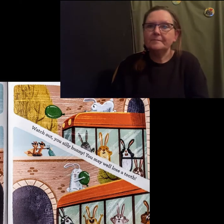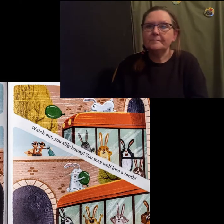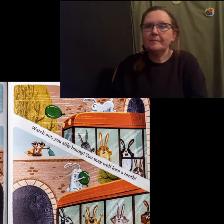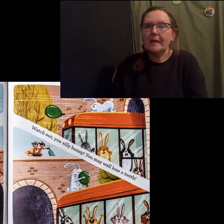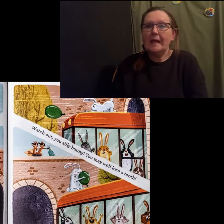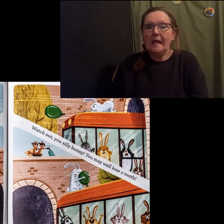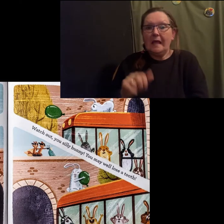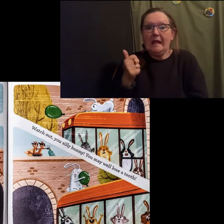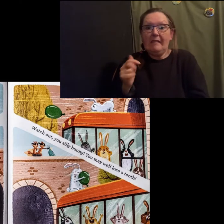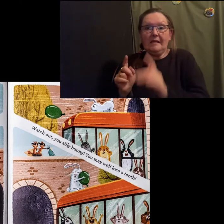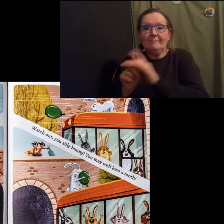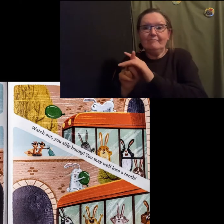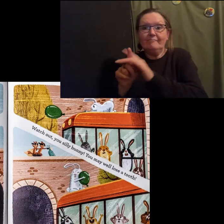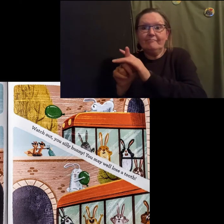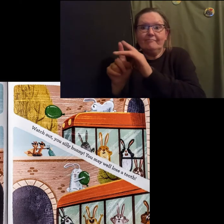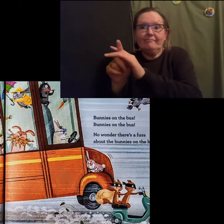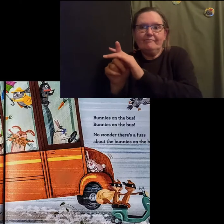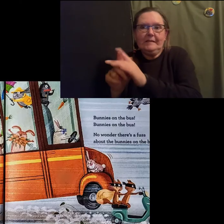Or something else.